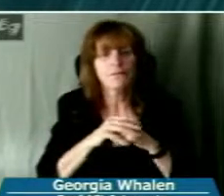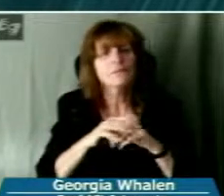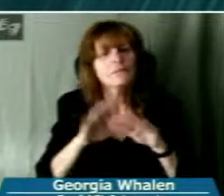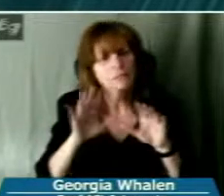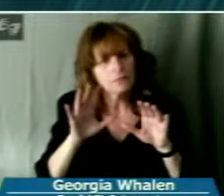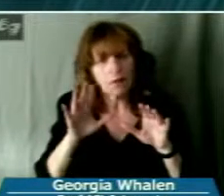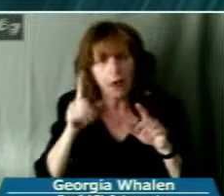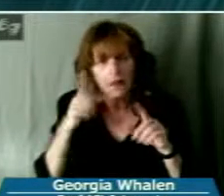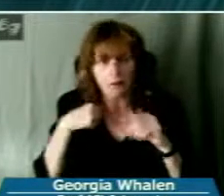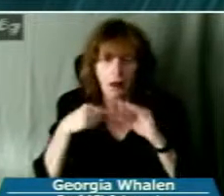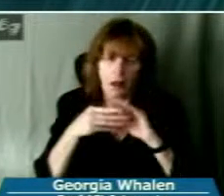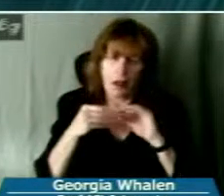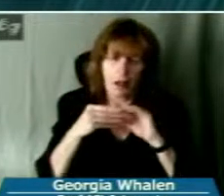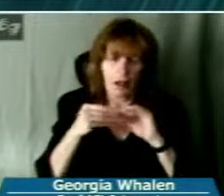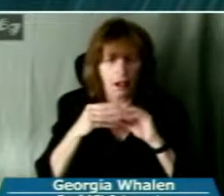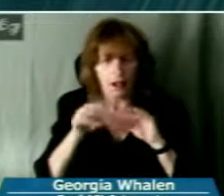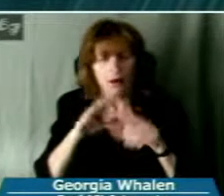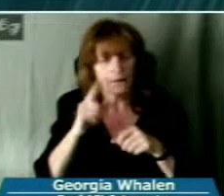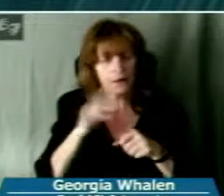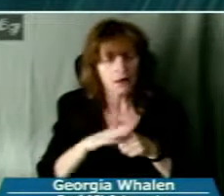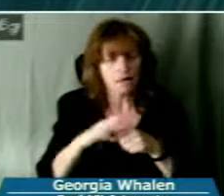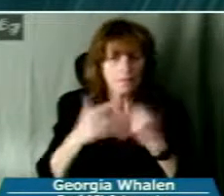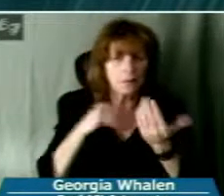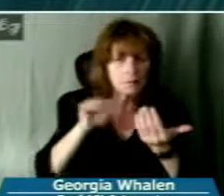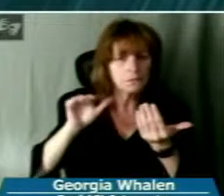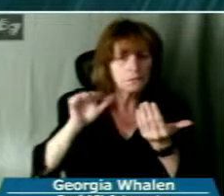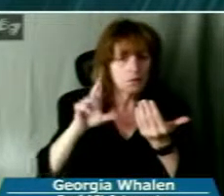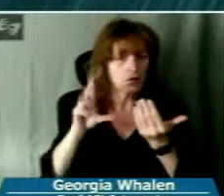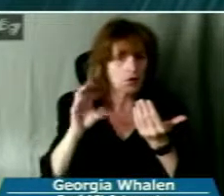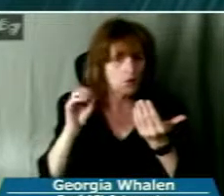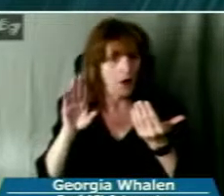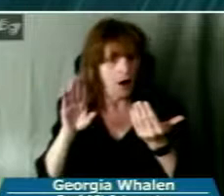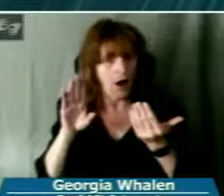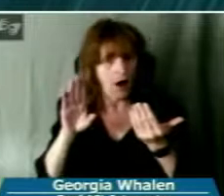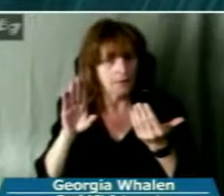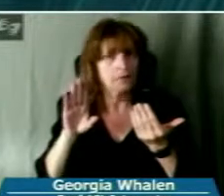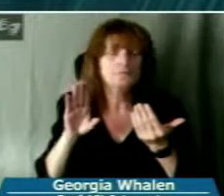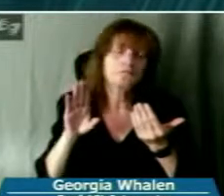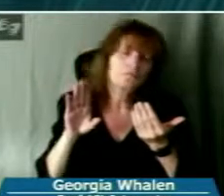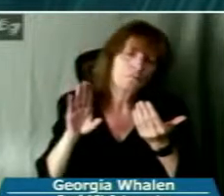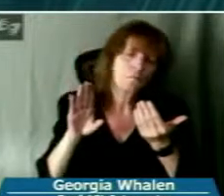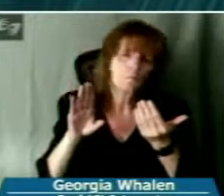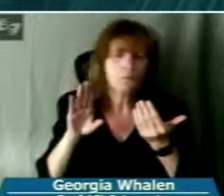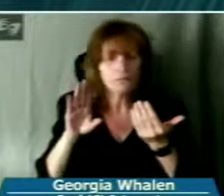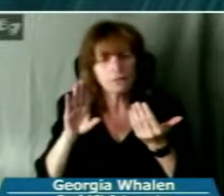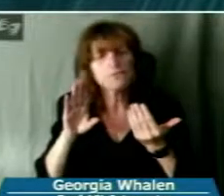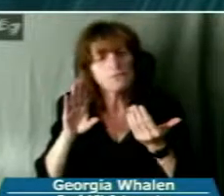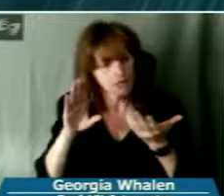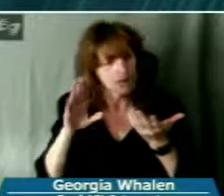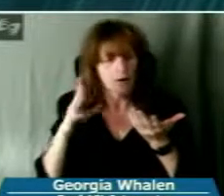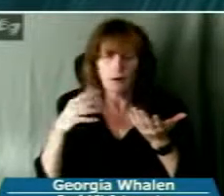more about the debrief that we had and some of the recommendations as we go forward. So I'll turn it over to you.